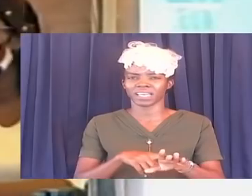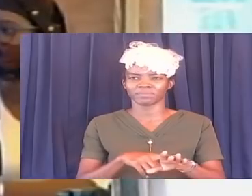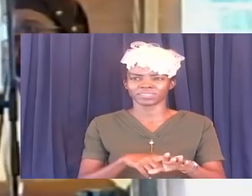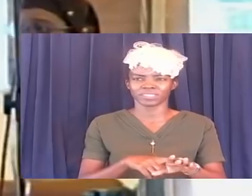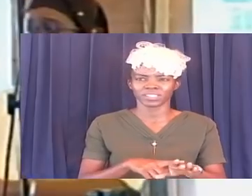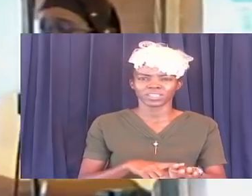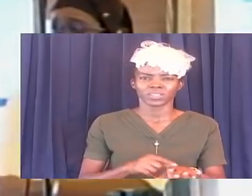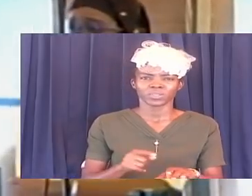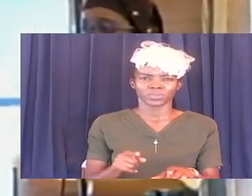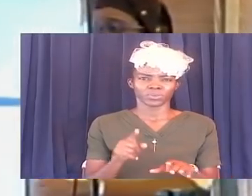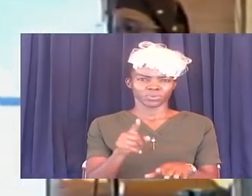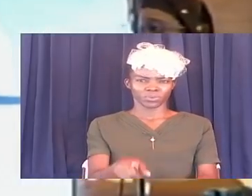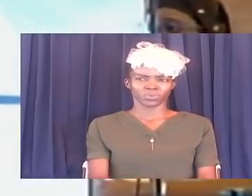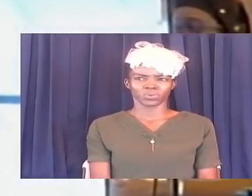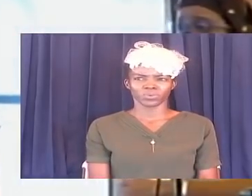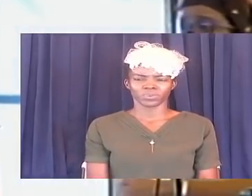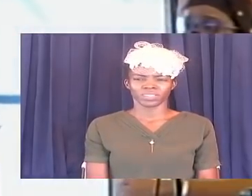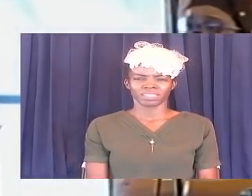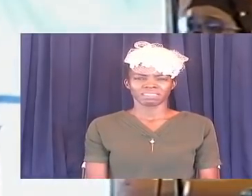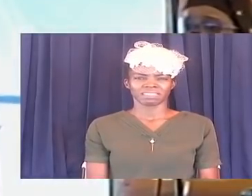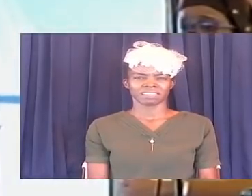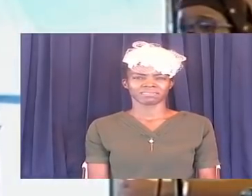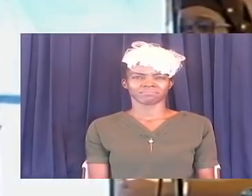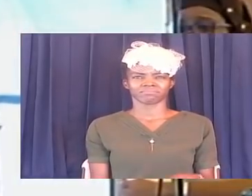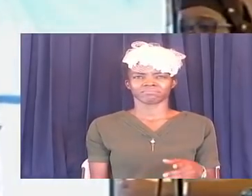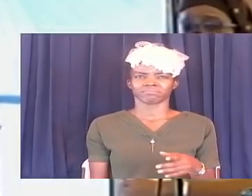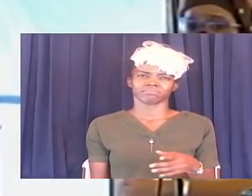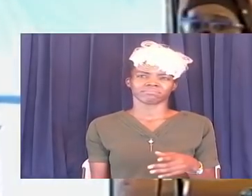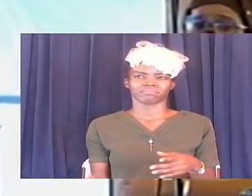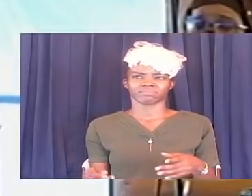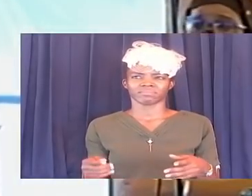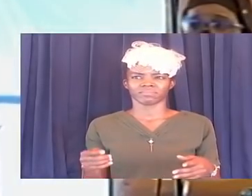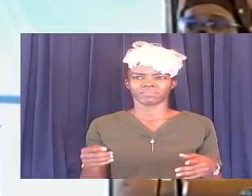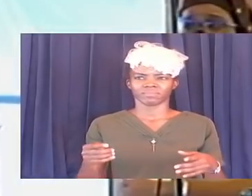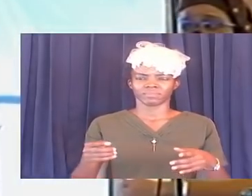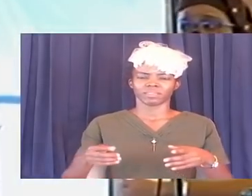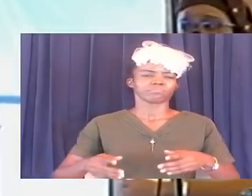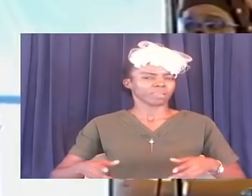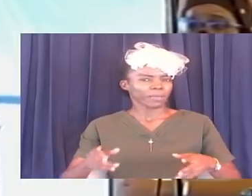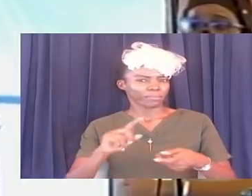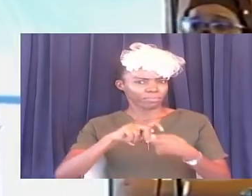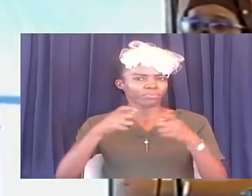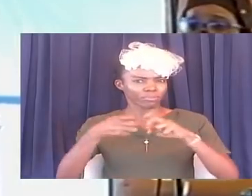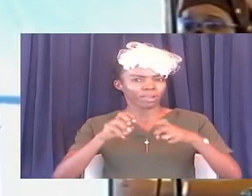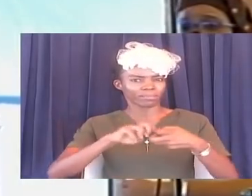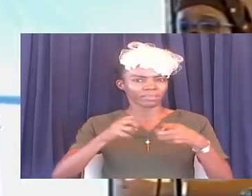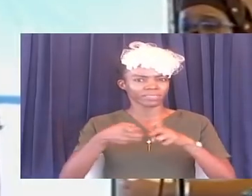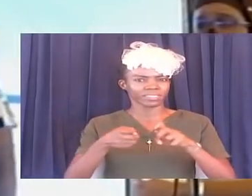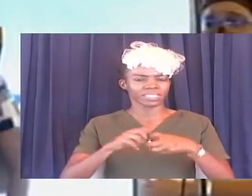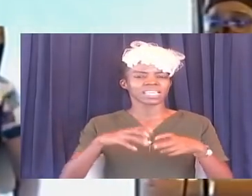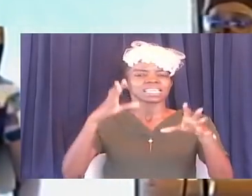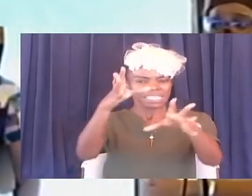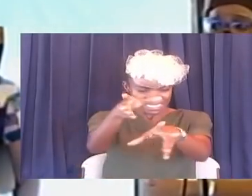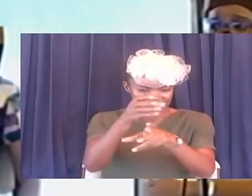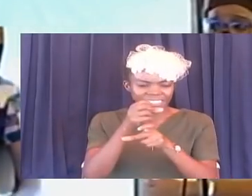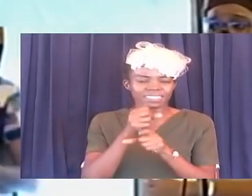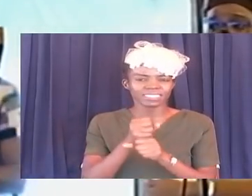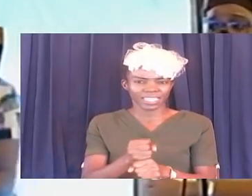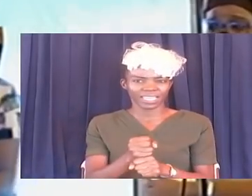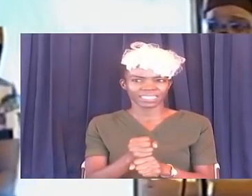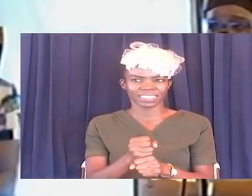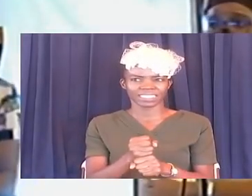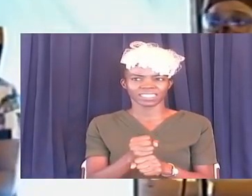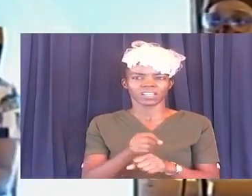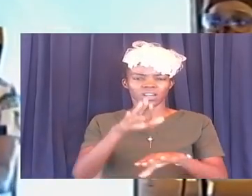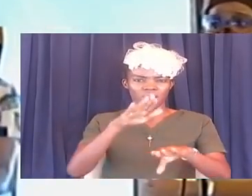Hallelujah. By life circumstances. But I want to implore you to get back on track. Get back on